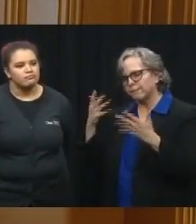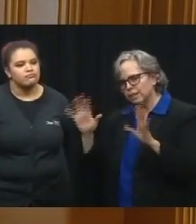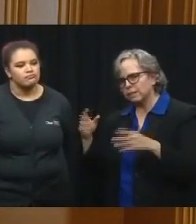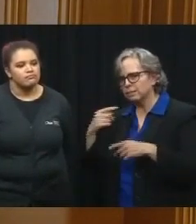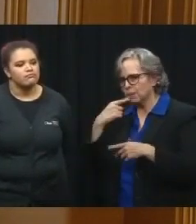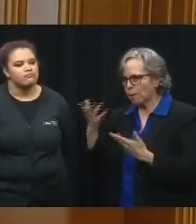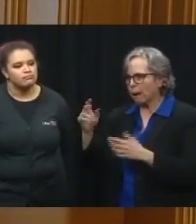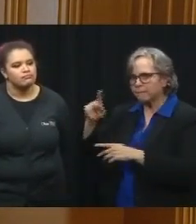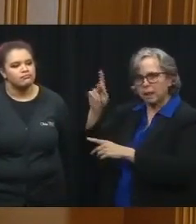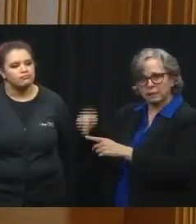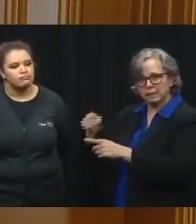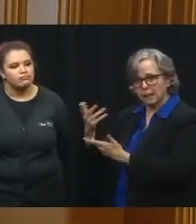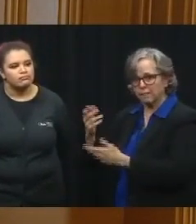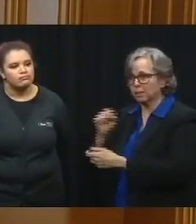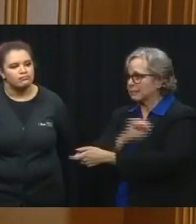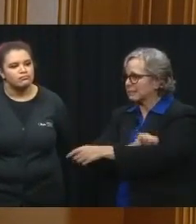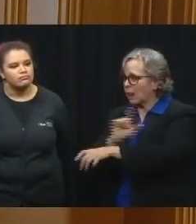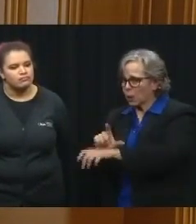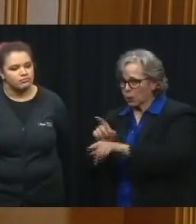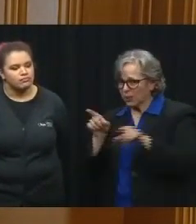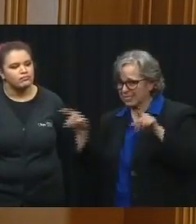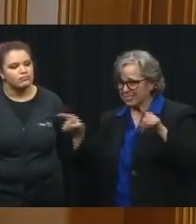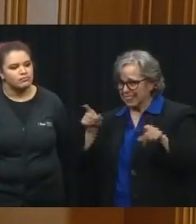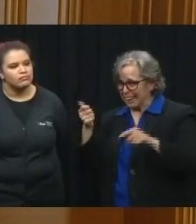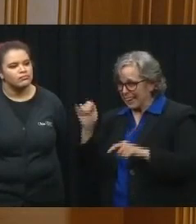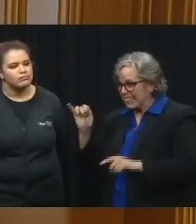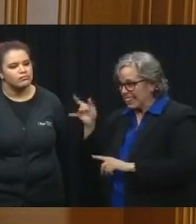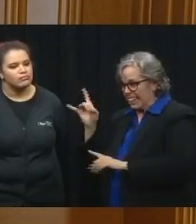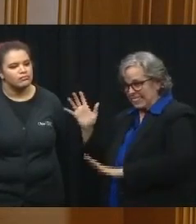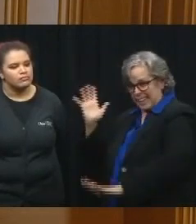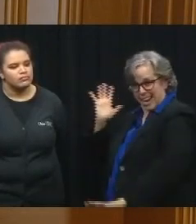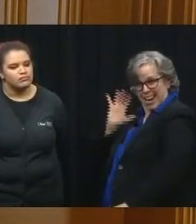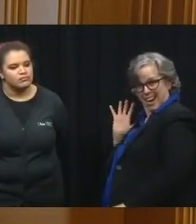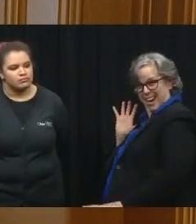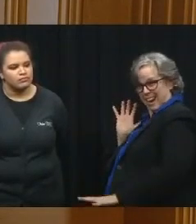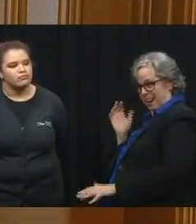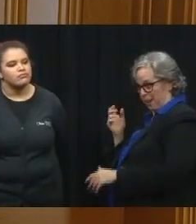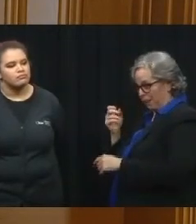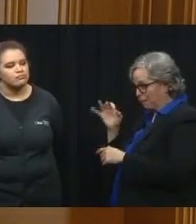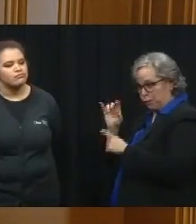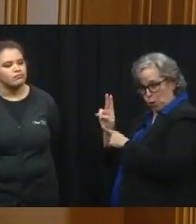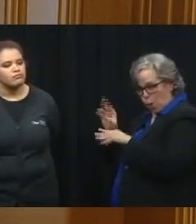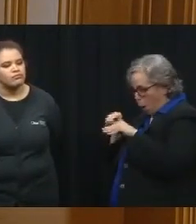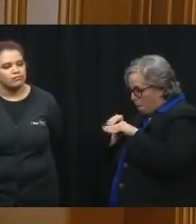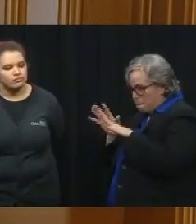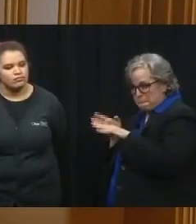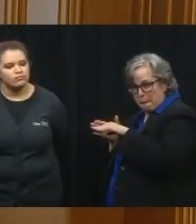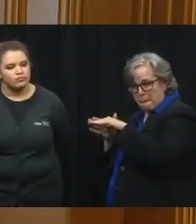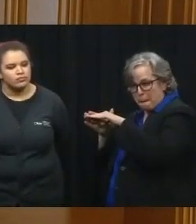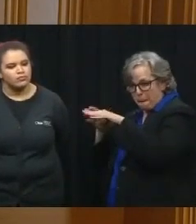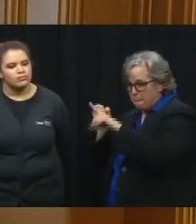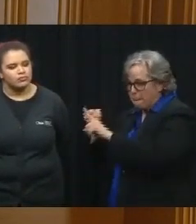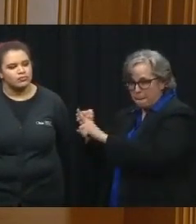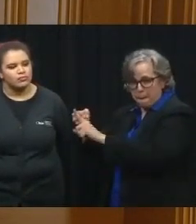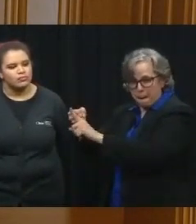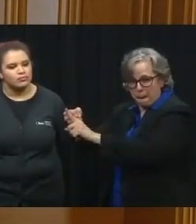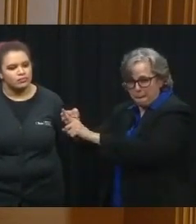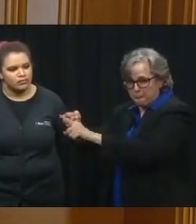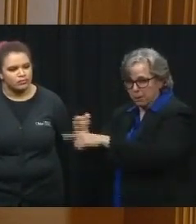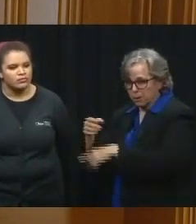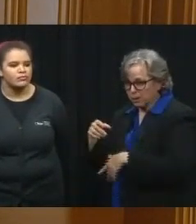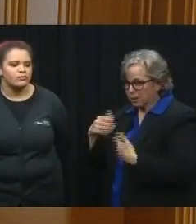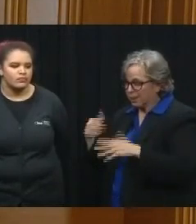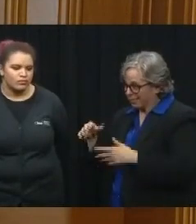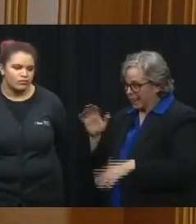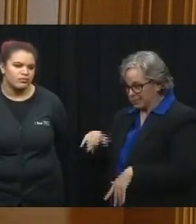the 1918 pandemic, 102 years ago. We've got to slow